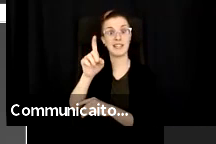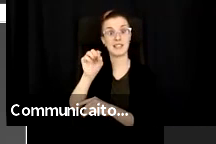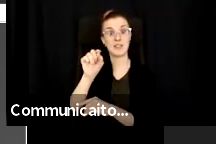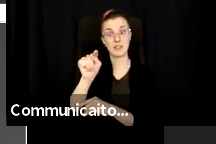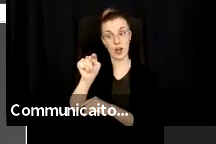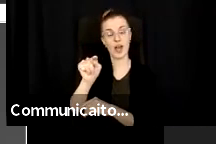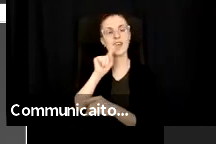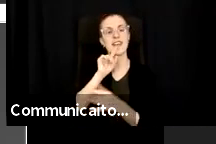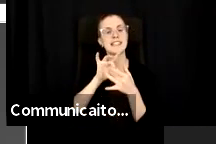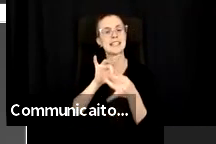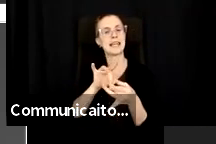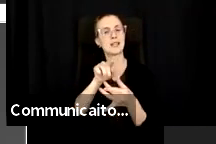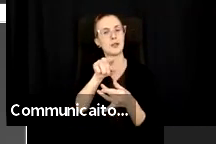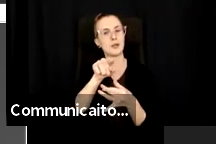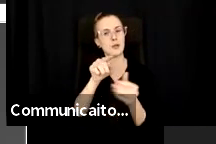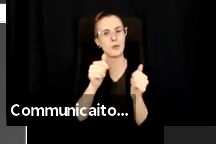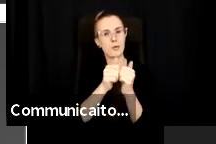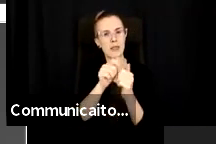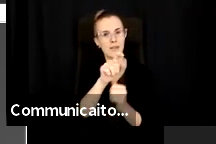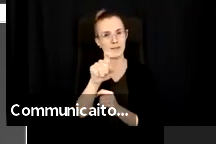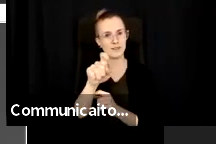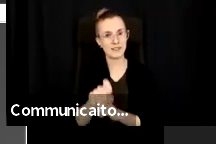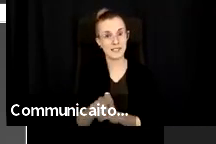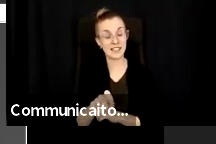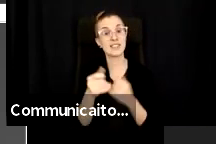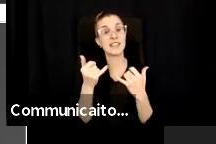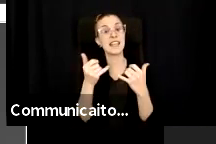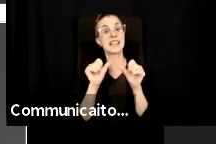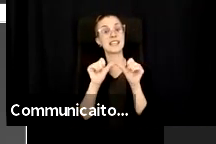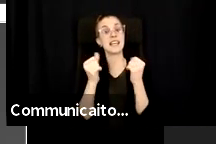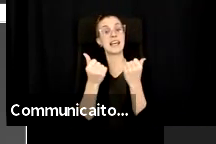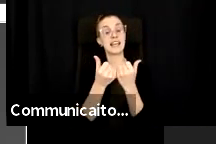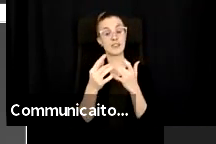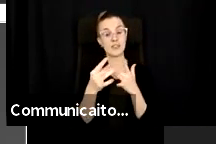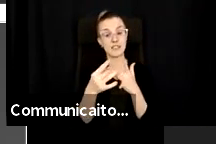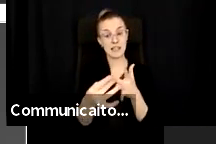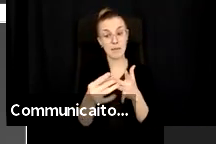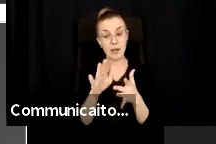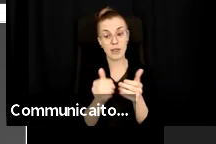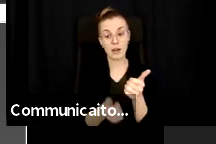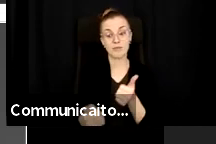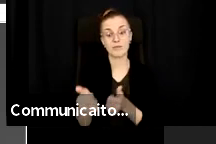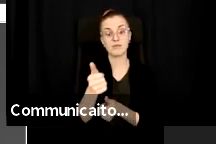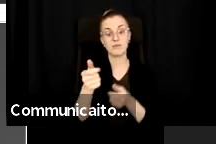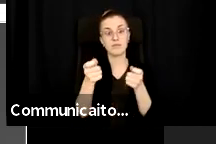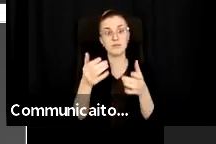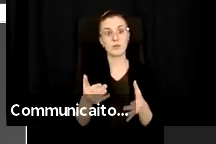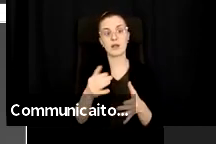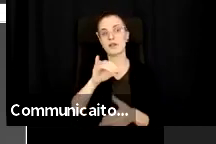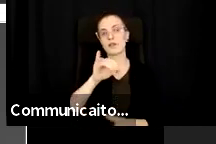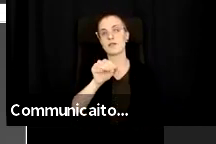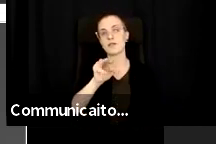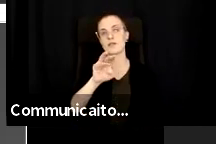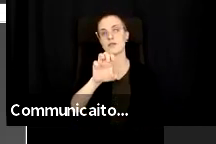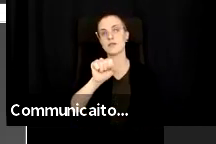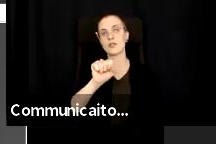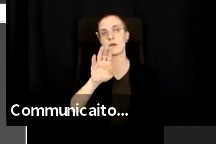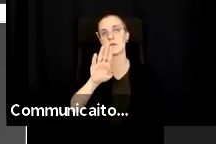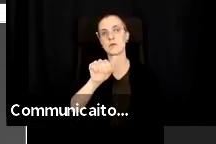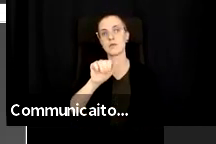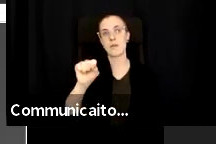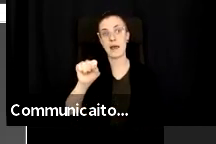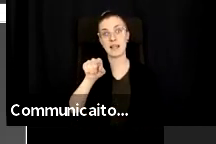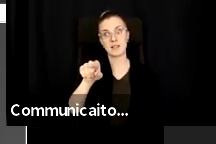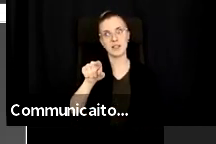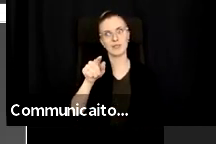Texas. This forward-thinking agency is led by their executive director, James Bass, who has been the executive director